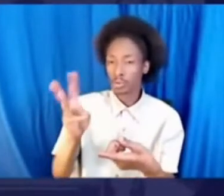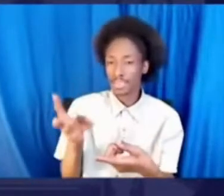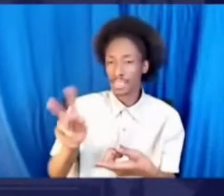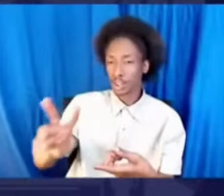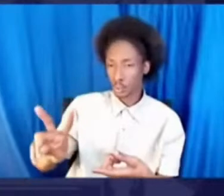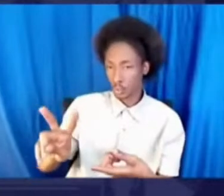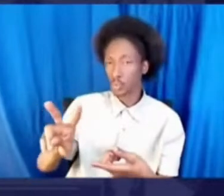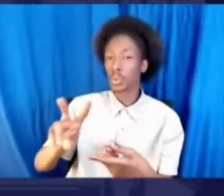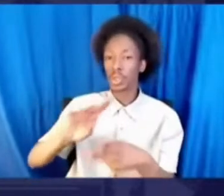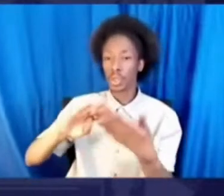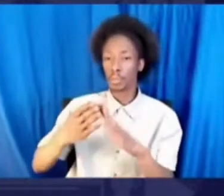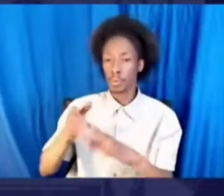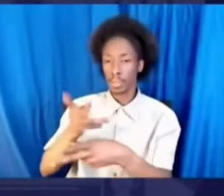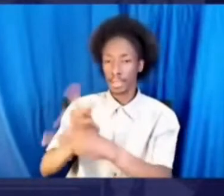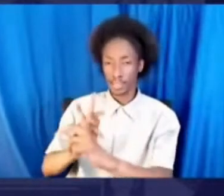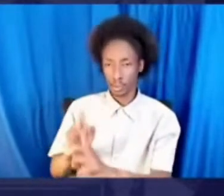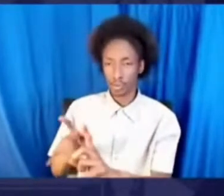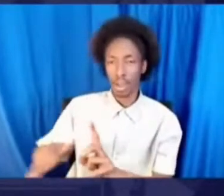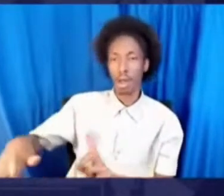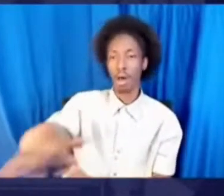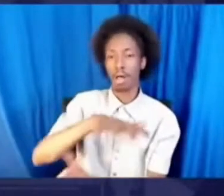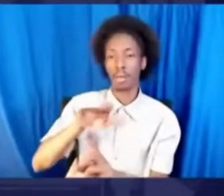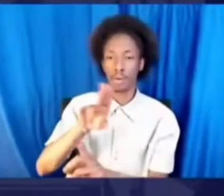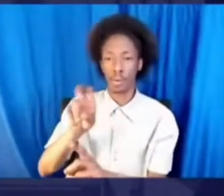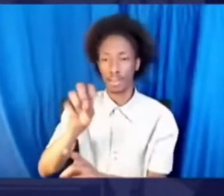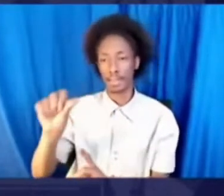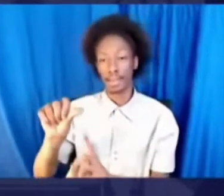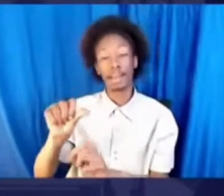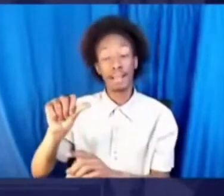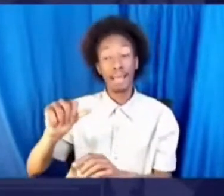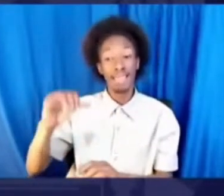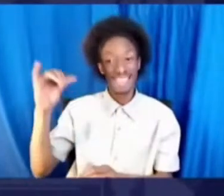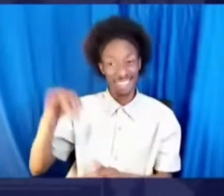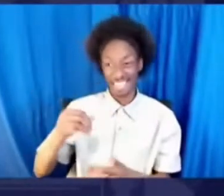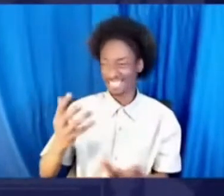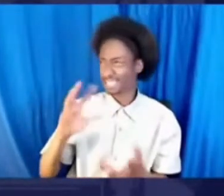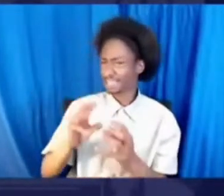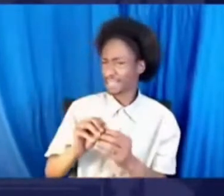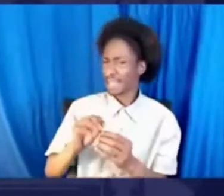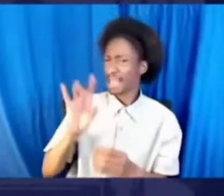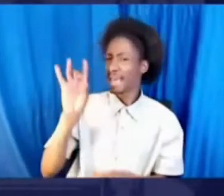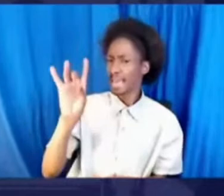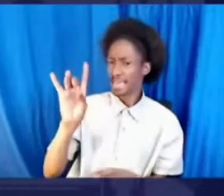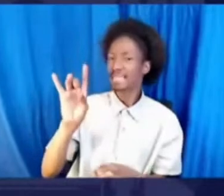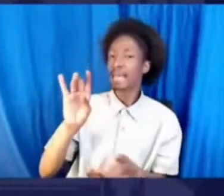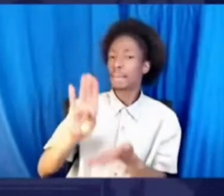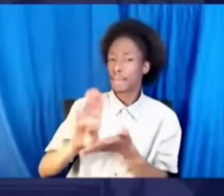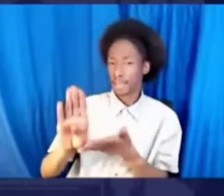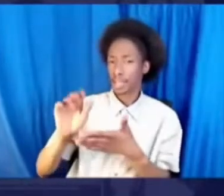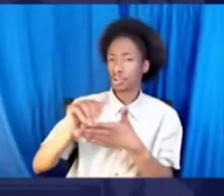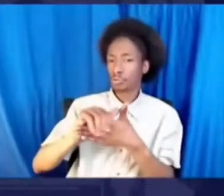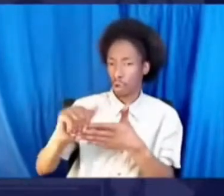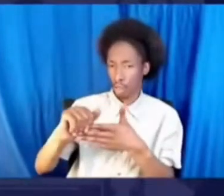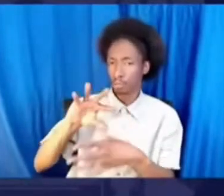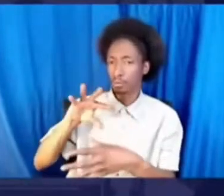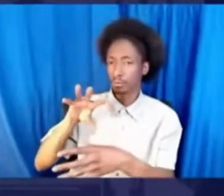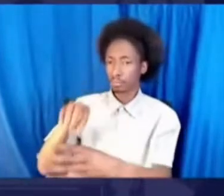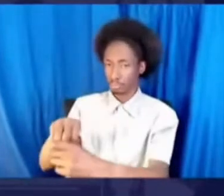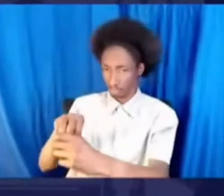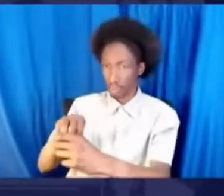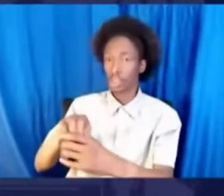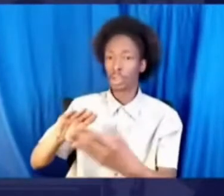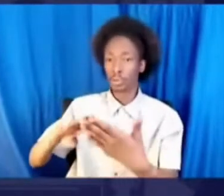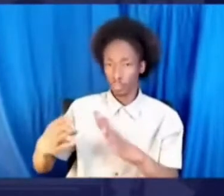across our nation. That is $8 billion on the ground in communities across